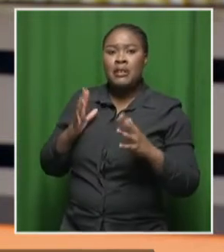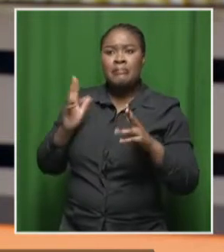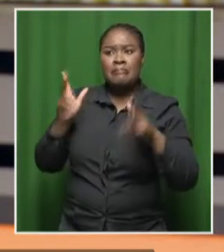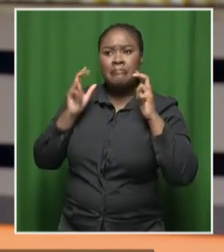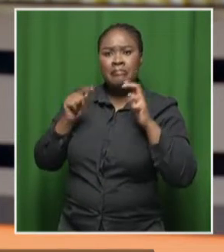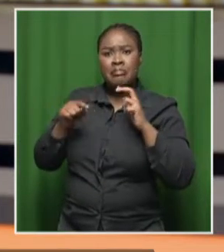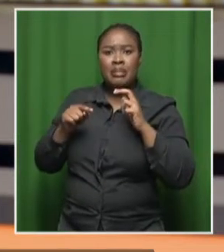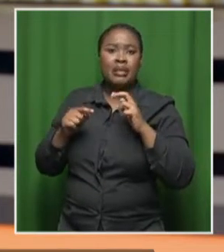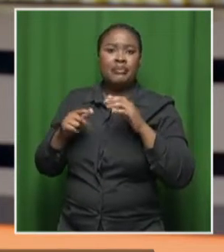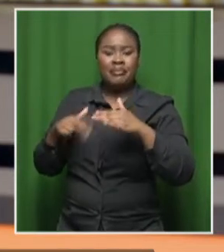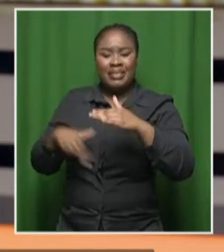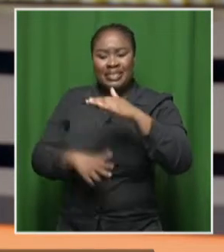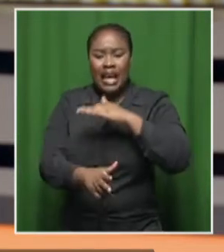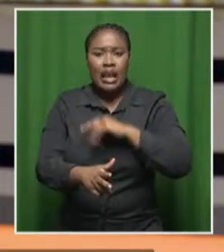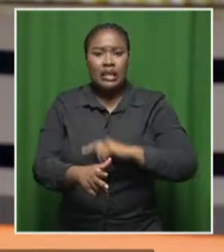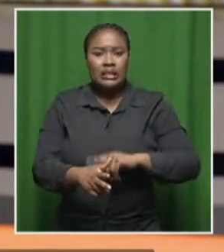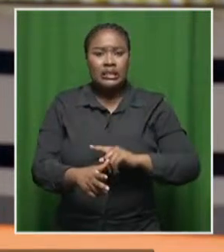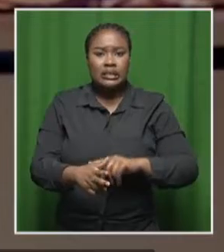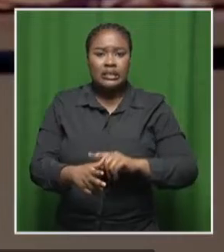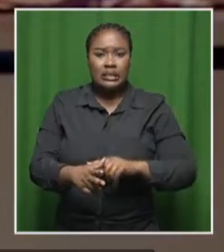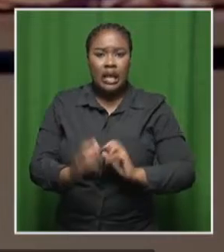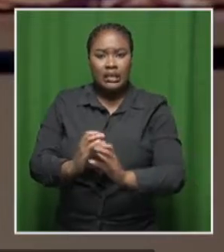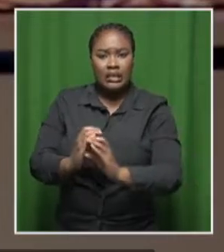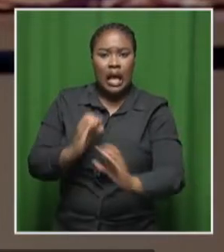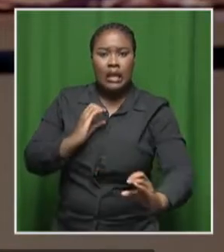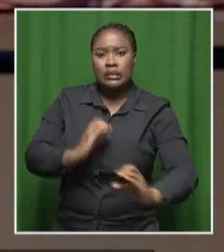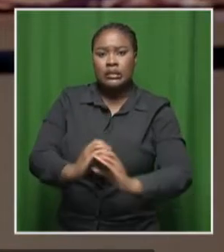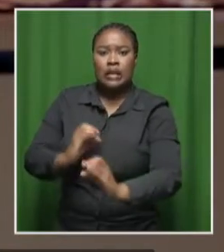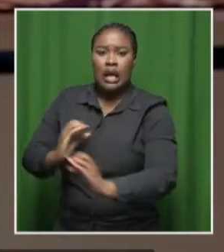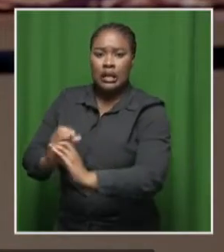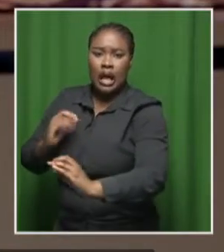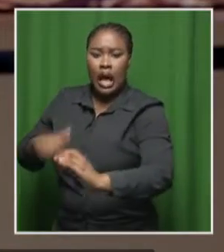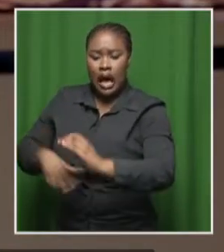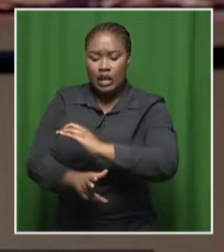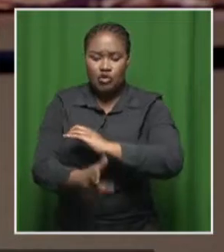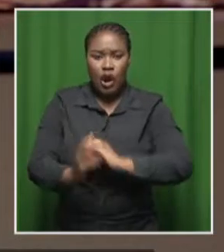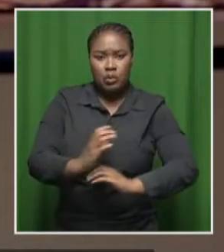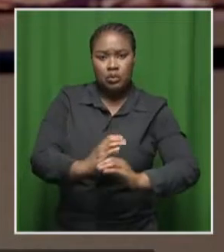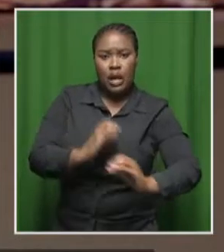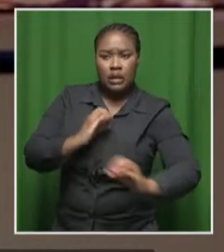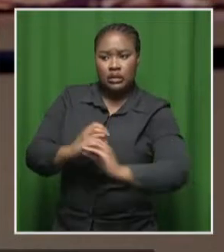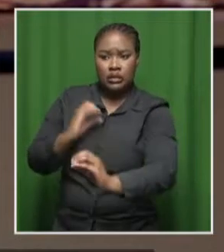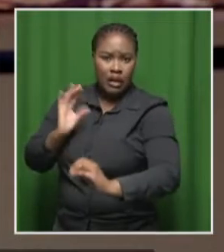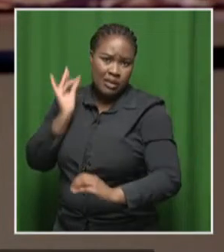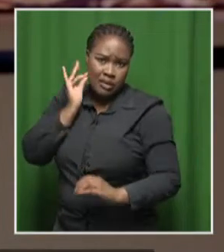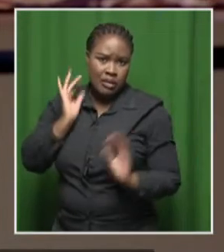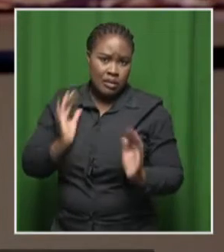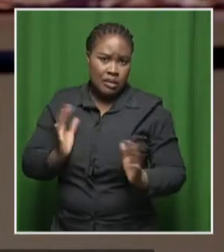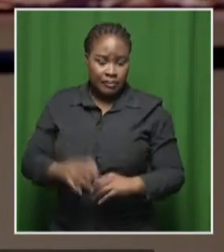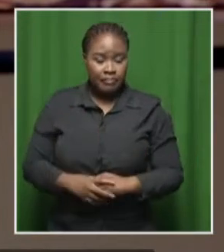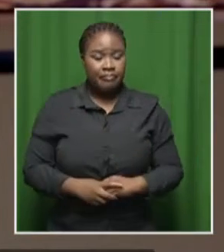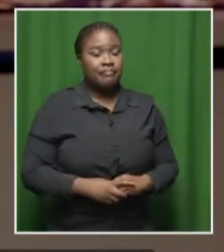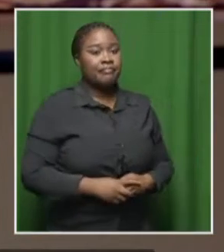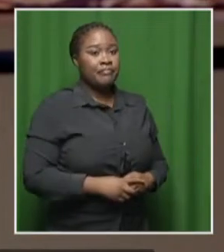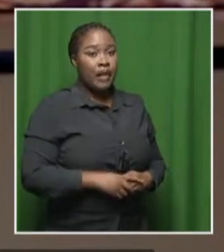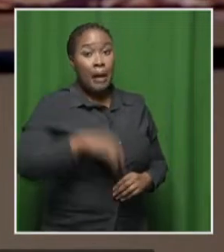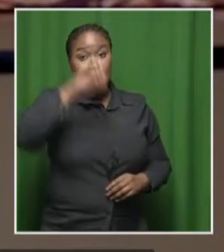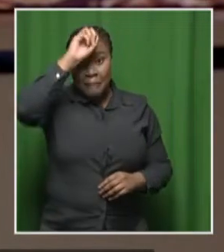underground tunnels all over Johannesburg? Well, I mean, certainly underground tunnels, as in our mine tunnels,